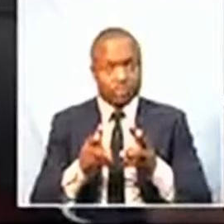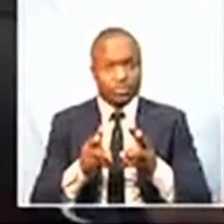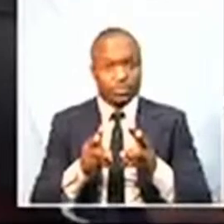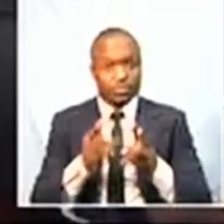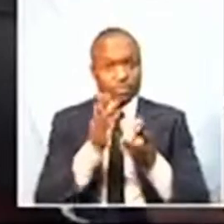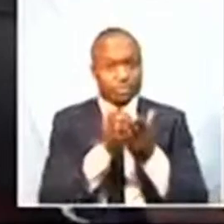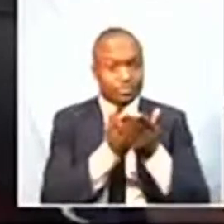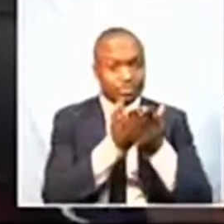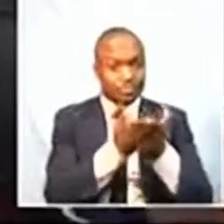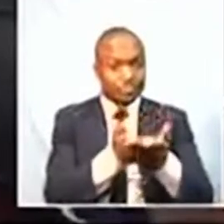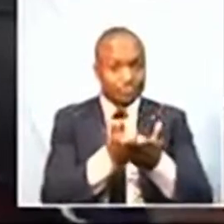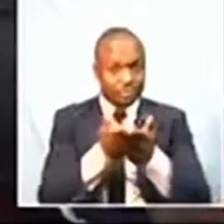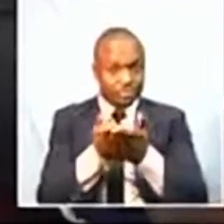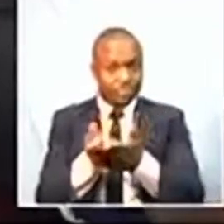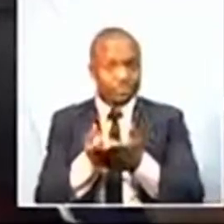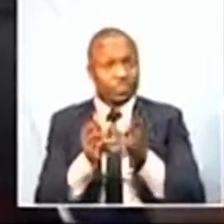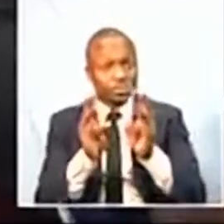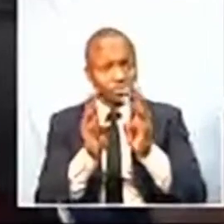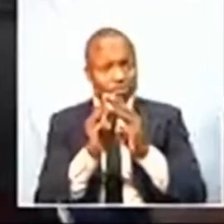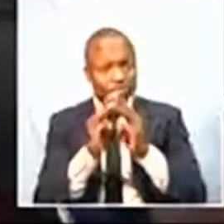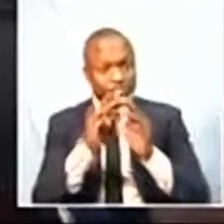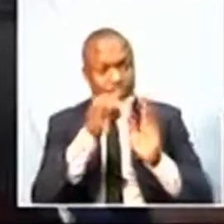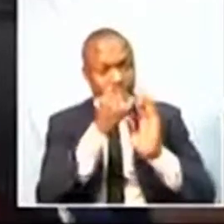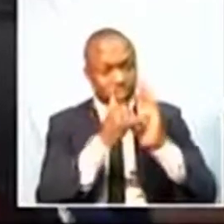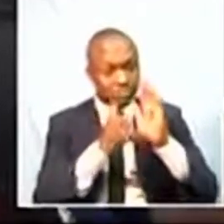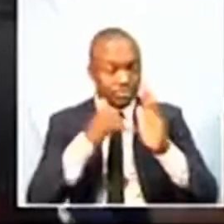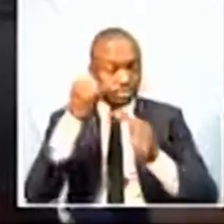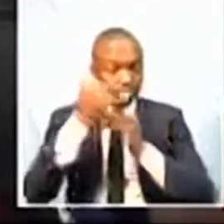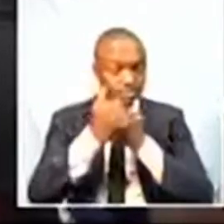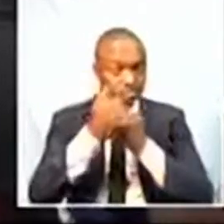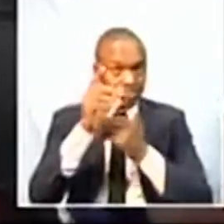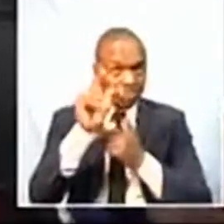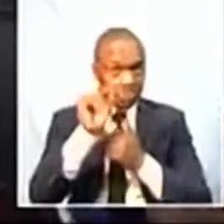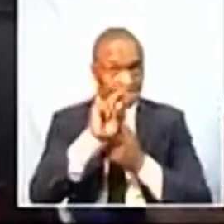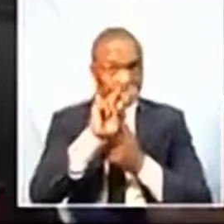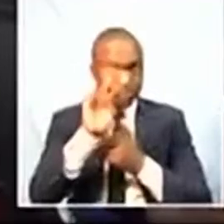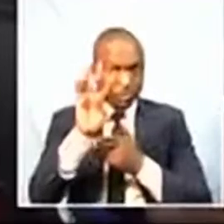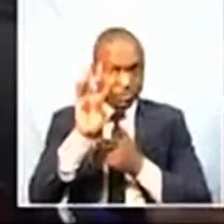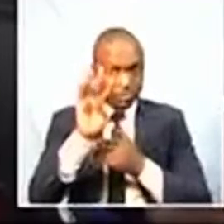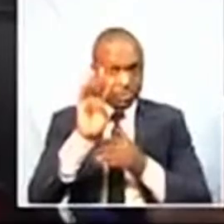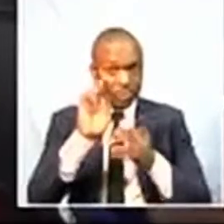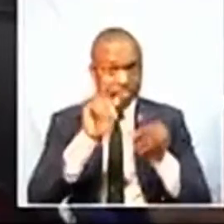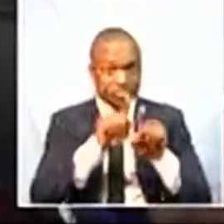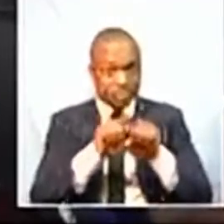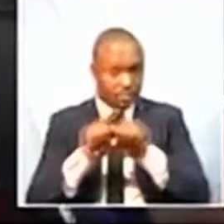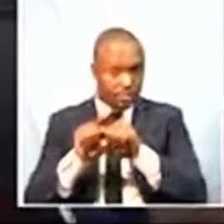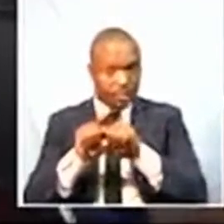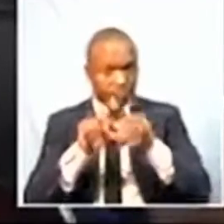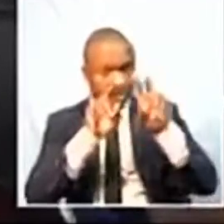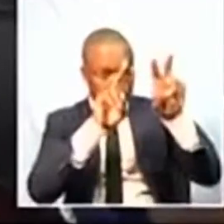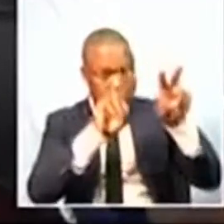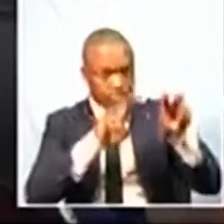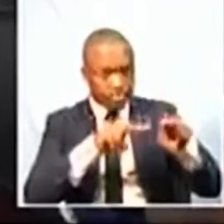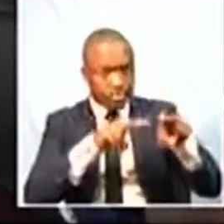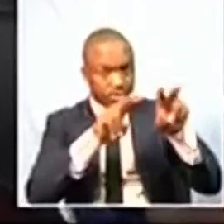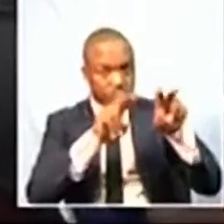they submitted when we had the meeting in July 2024, and also through our monitoring